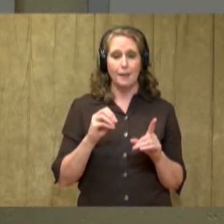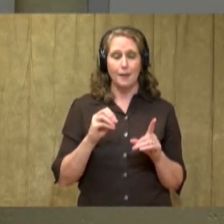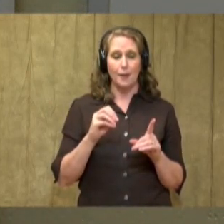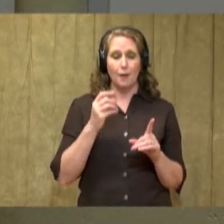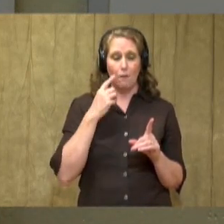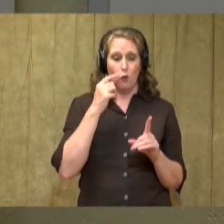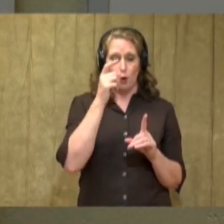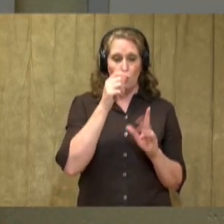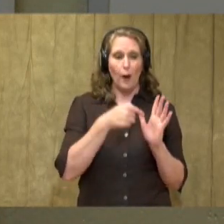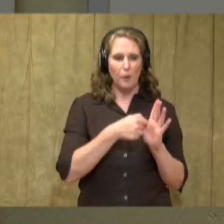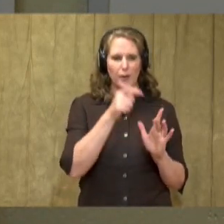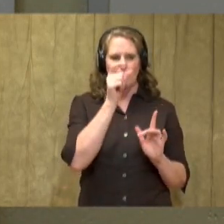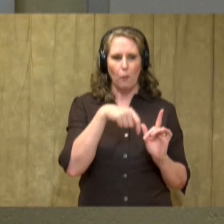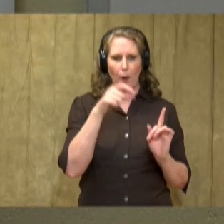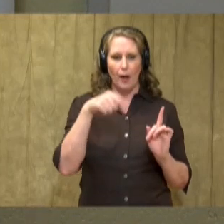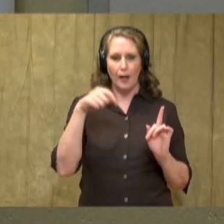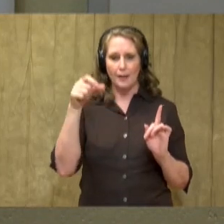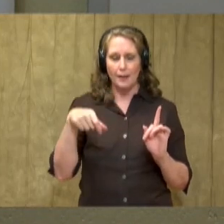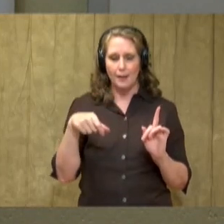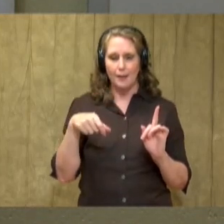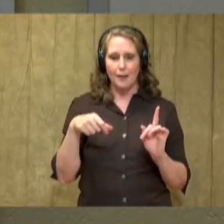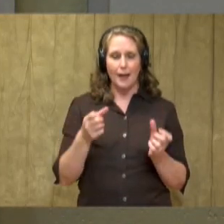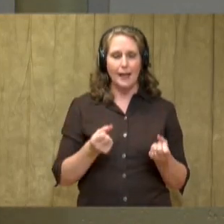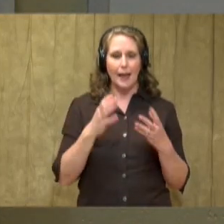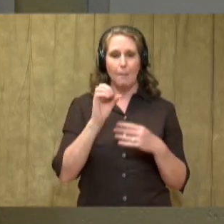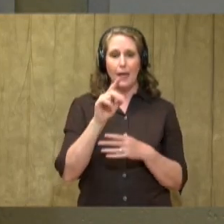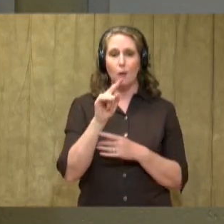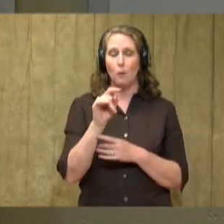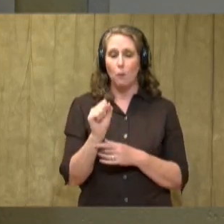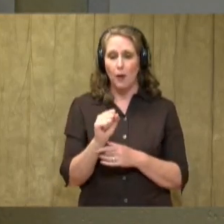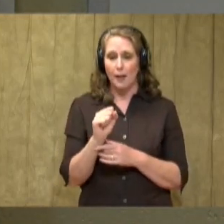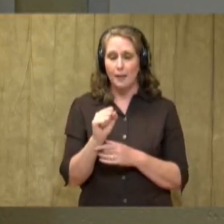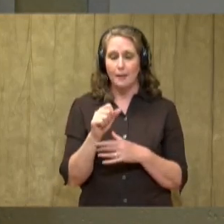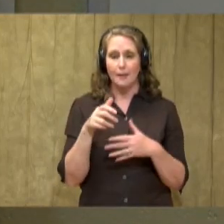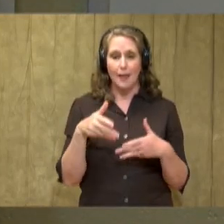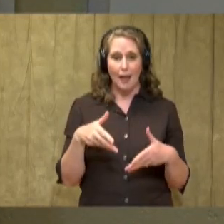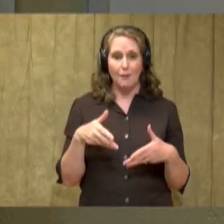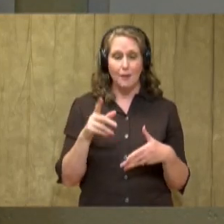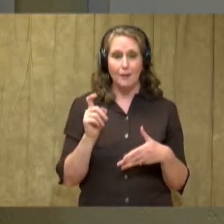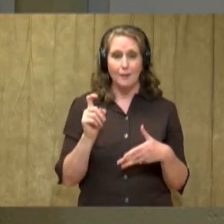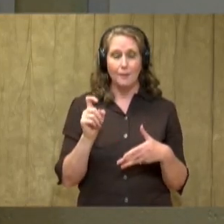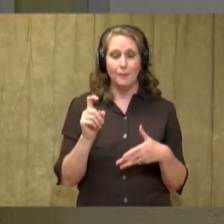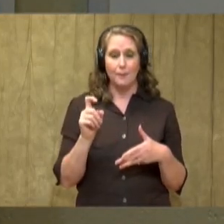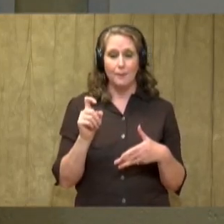for our rods. And then our 1 left over.